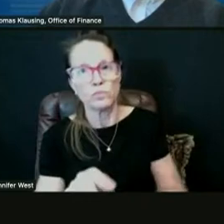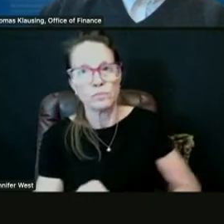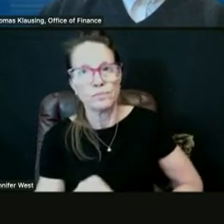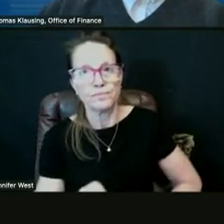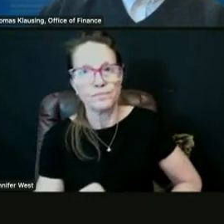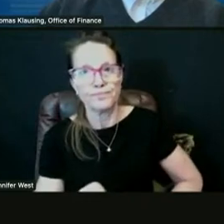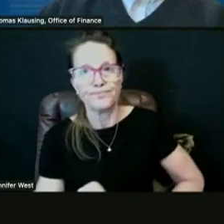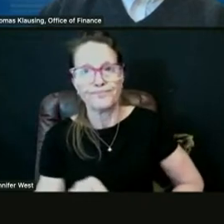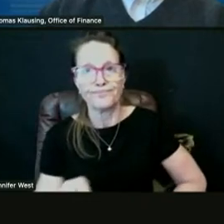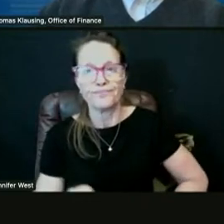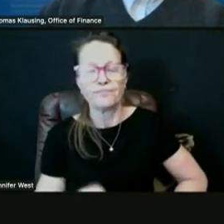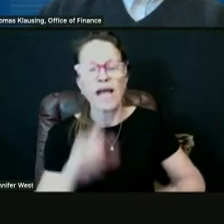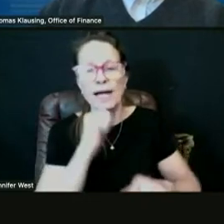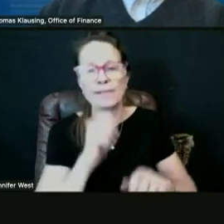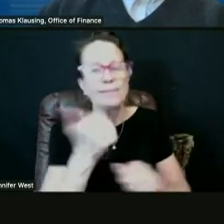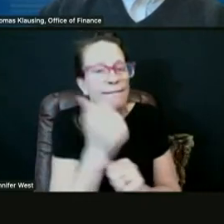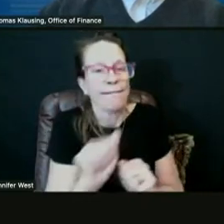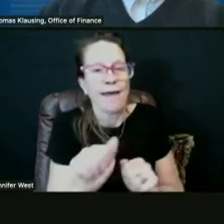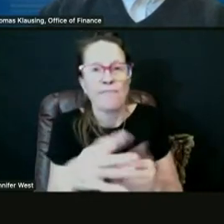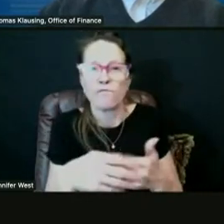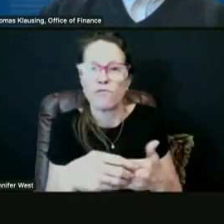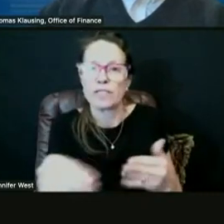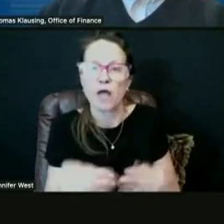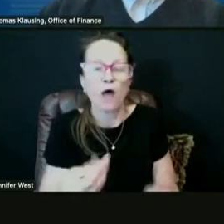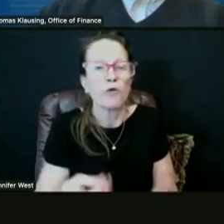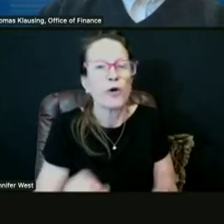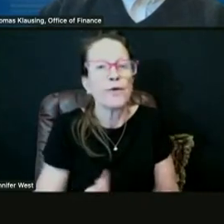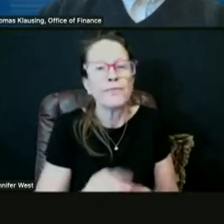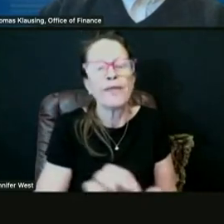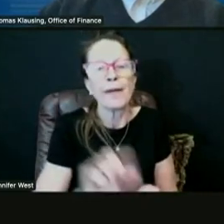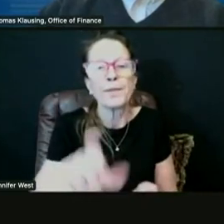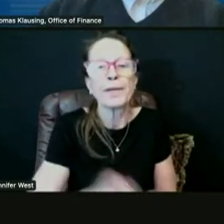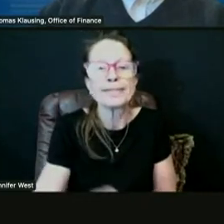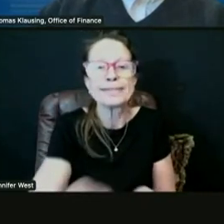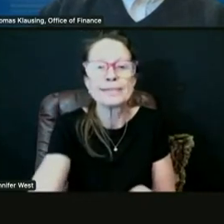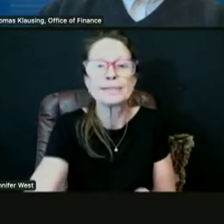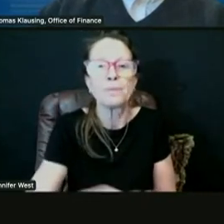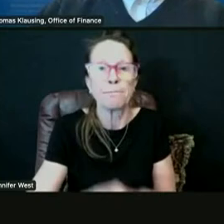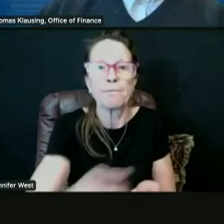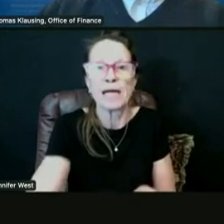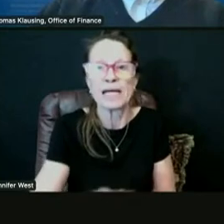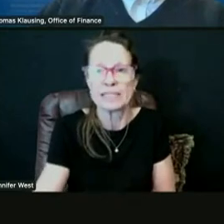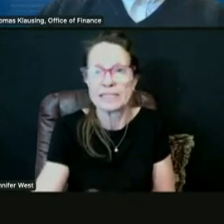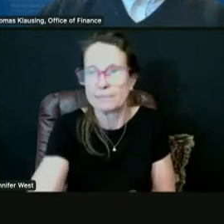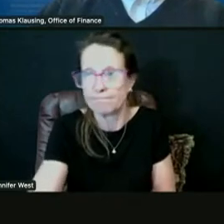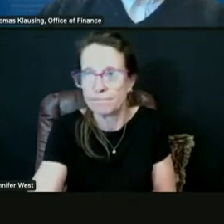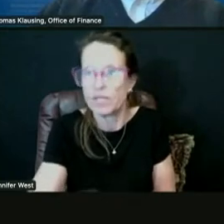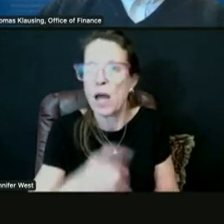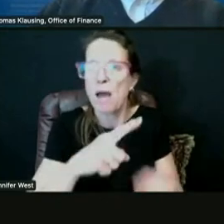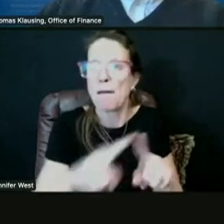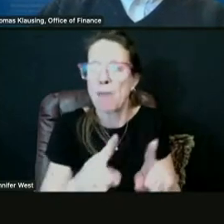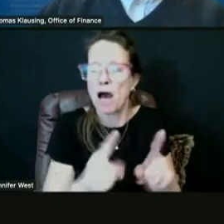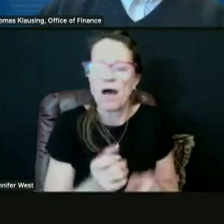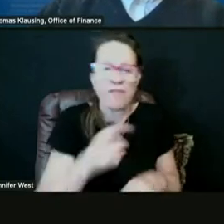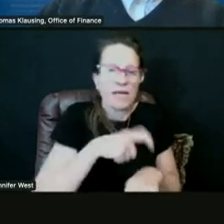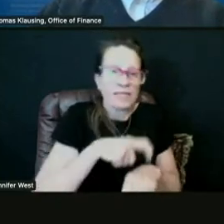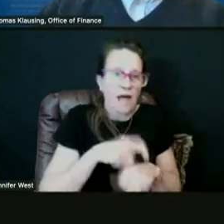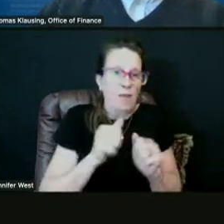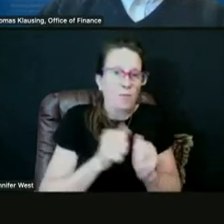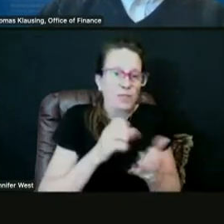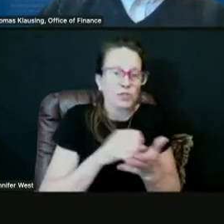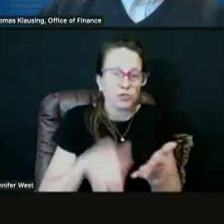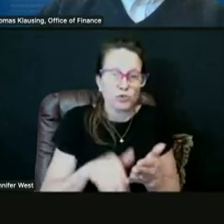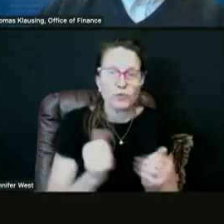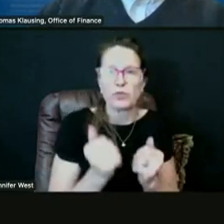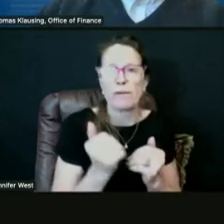know, not only every dollar that we spend is important because we have limited resources, but the time that we have with our students is also limited. And so we